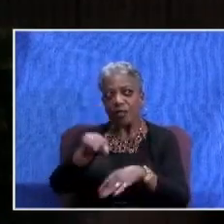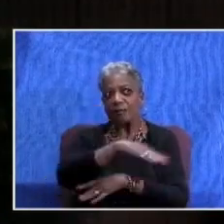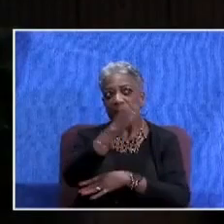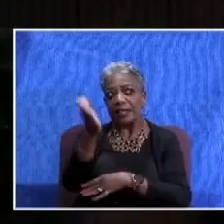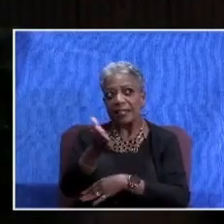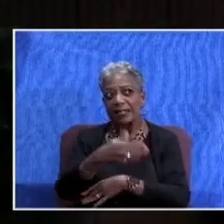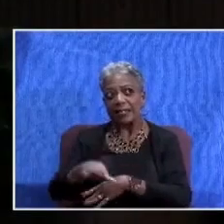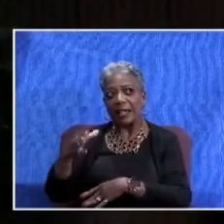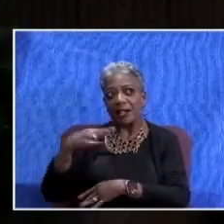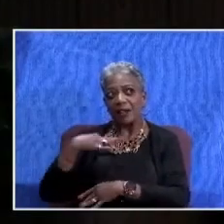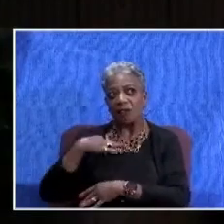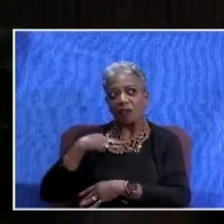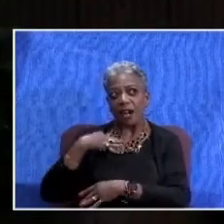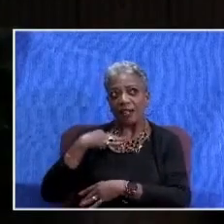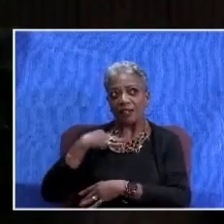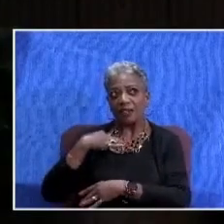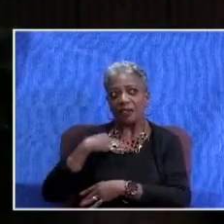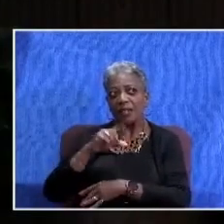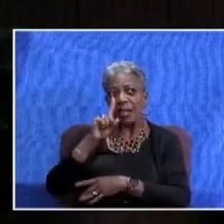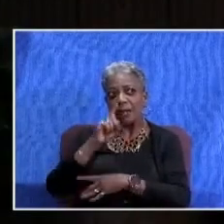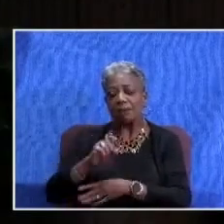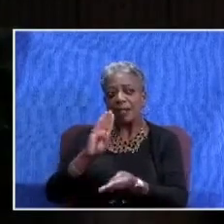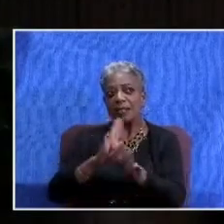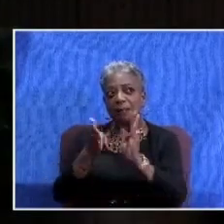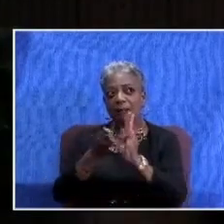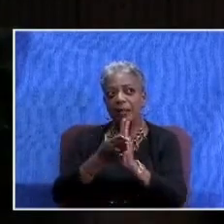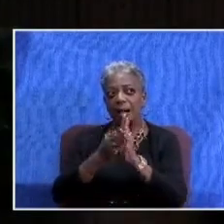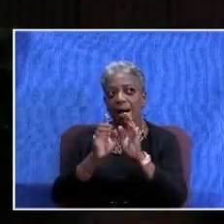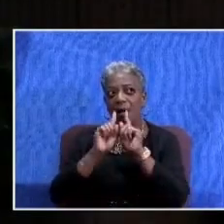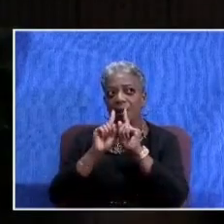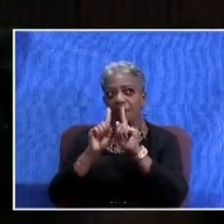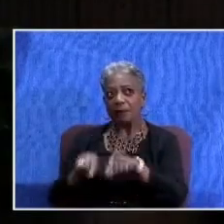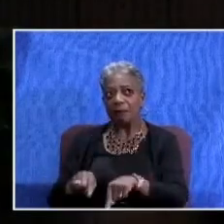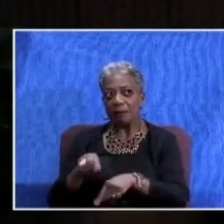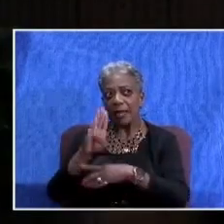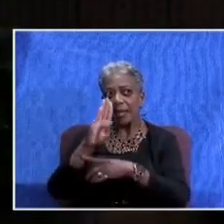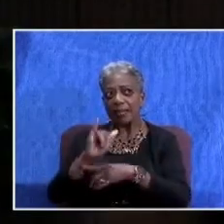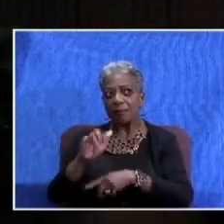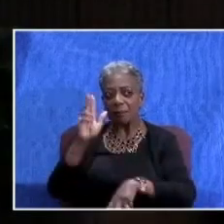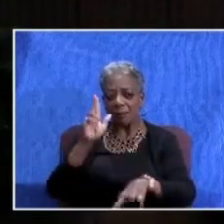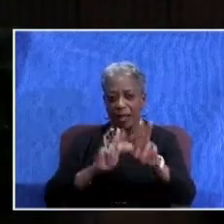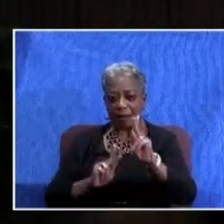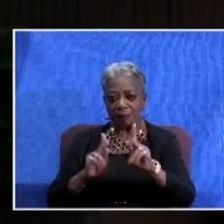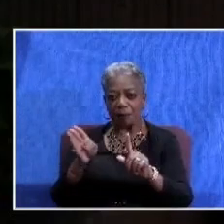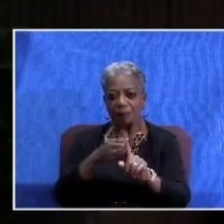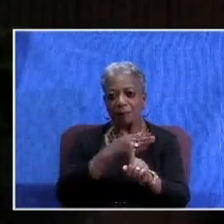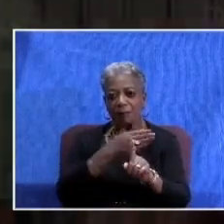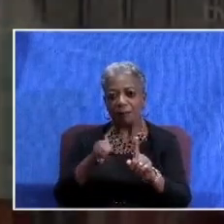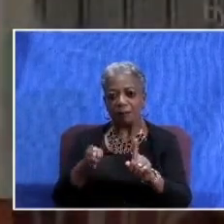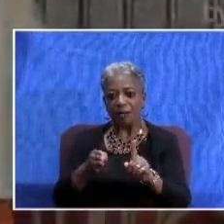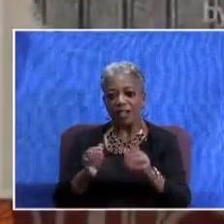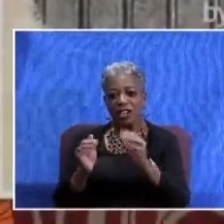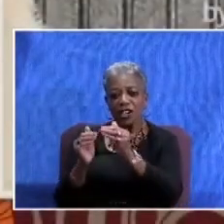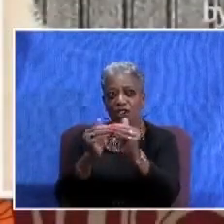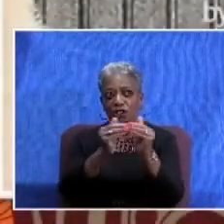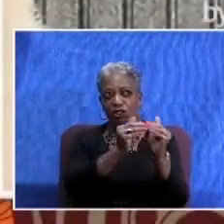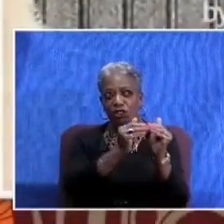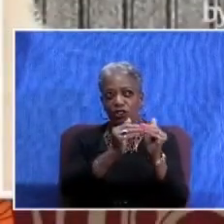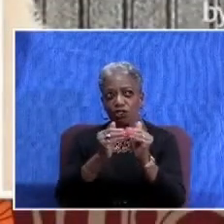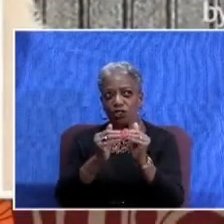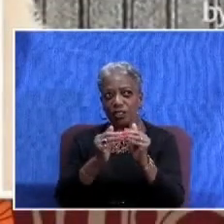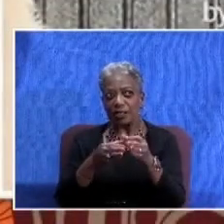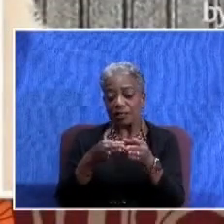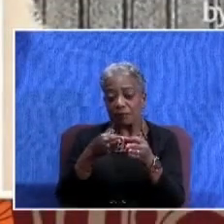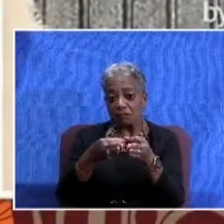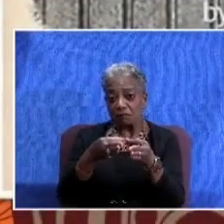be demanded by the oppressed. Justice too long delayed is justice denied. God